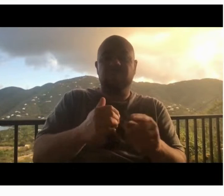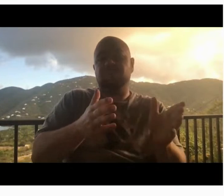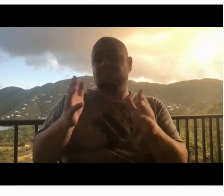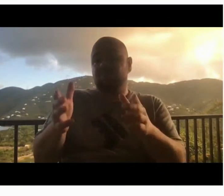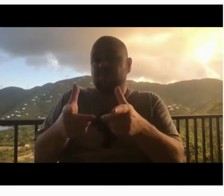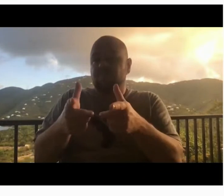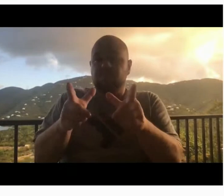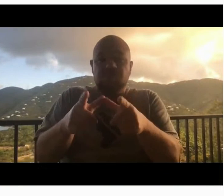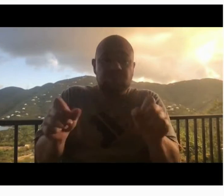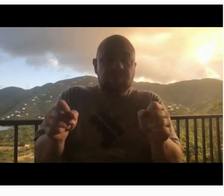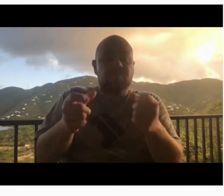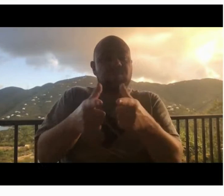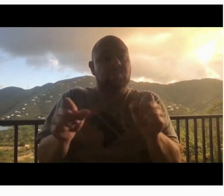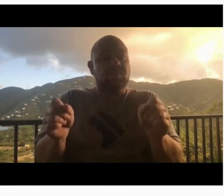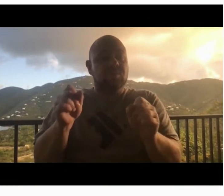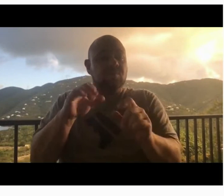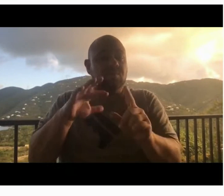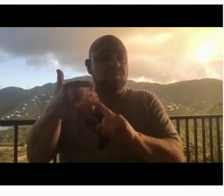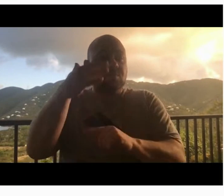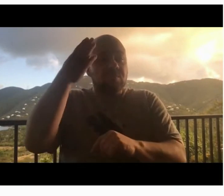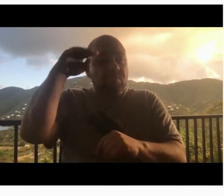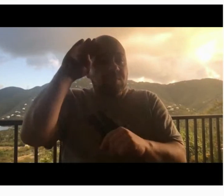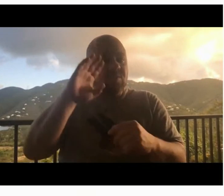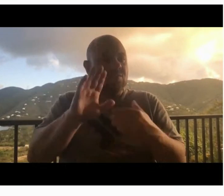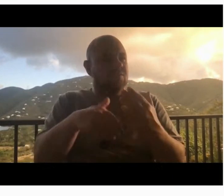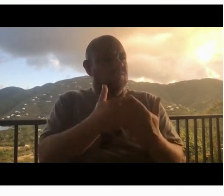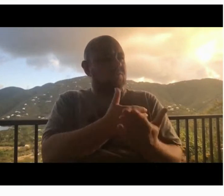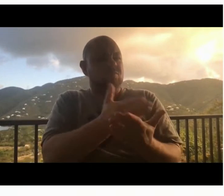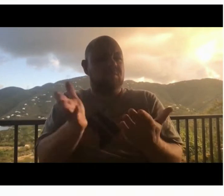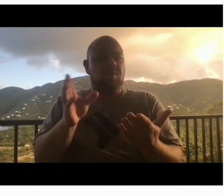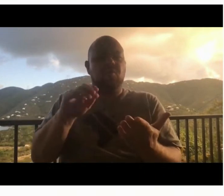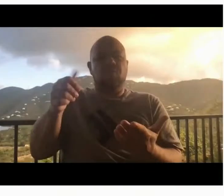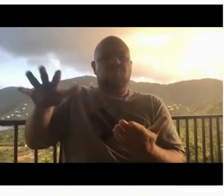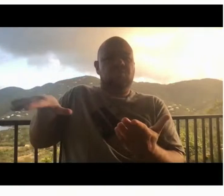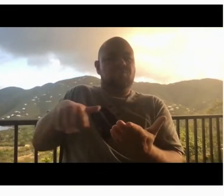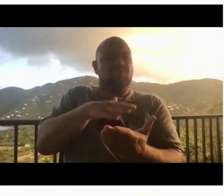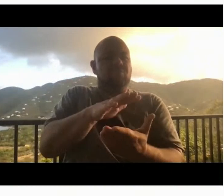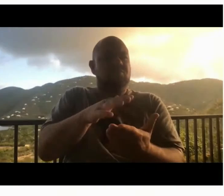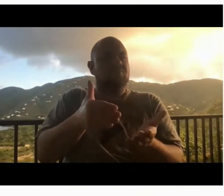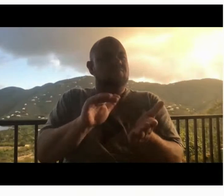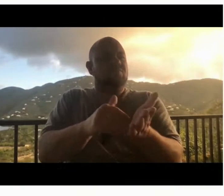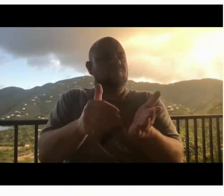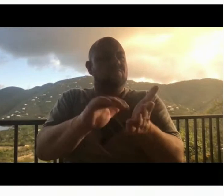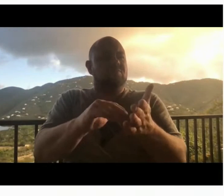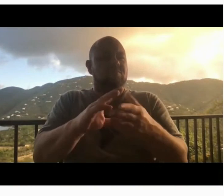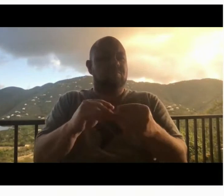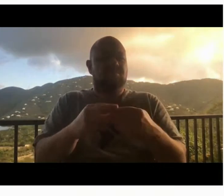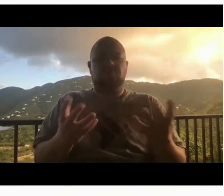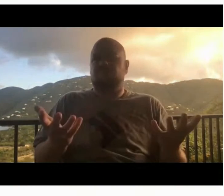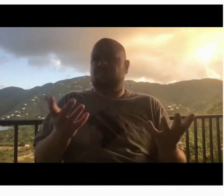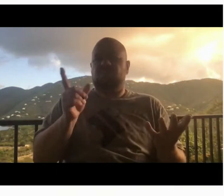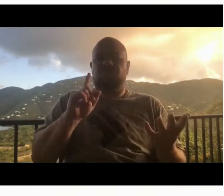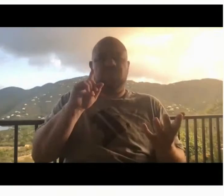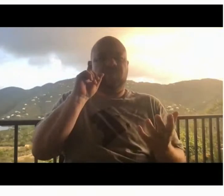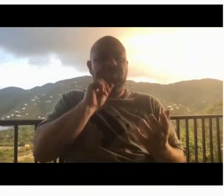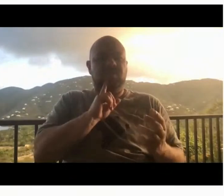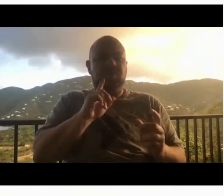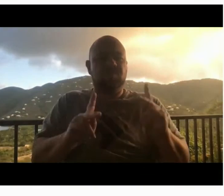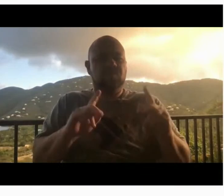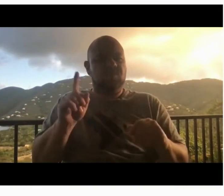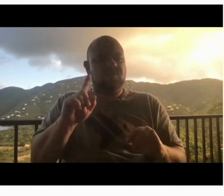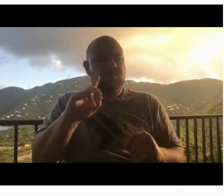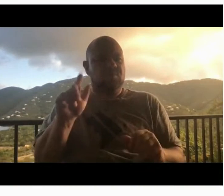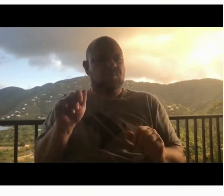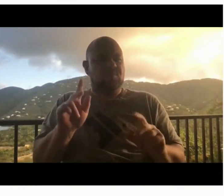education, interpreter training, sign language linguistics, or anthropology. All of these professionals are constantly asking, where are the